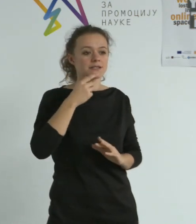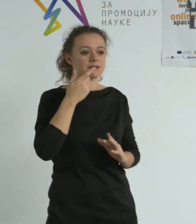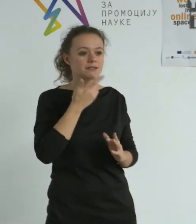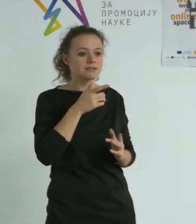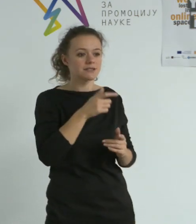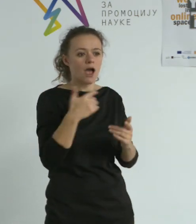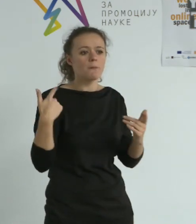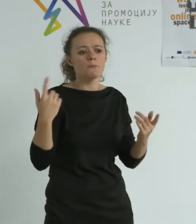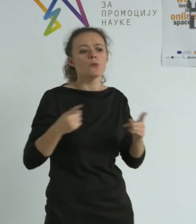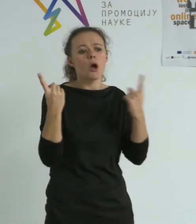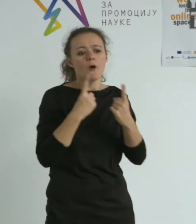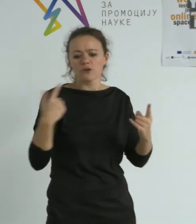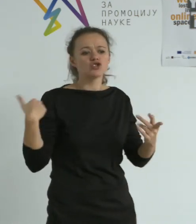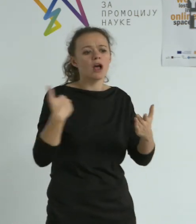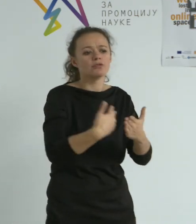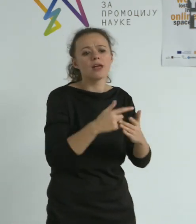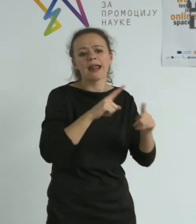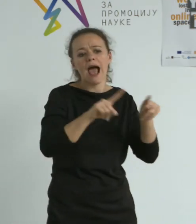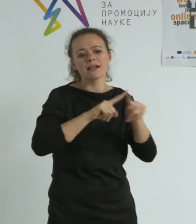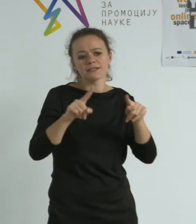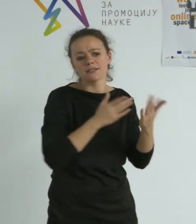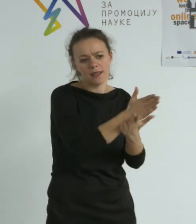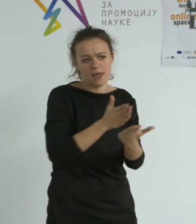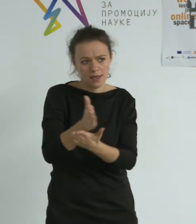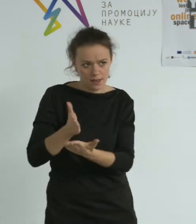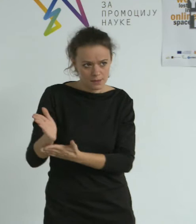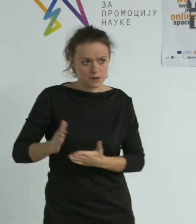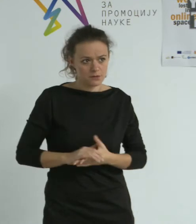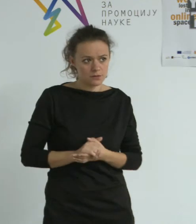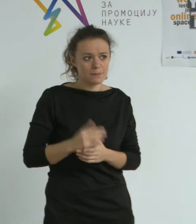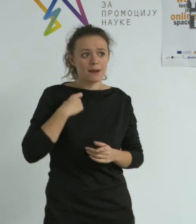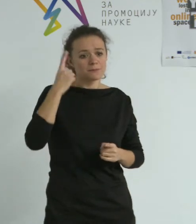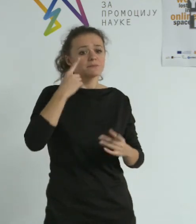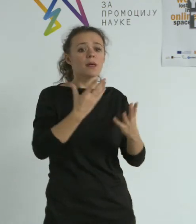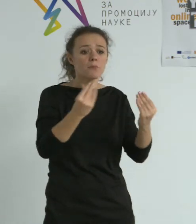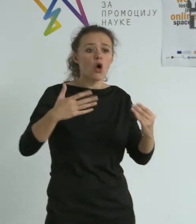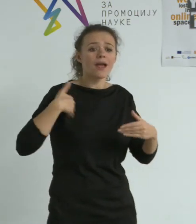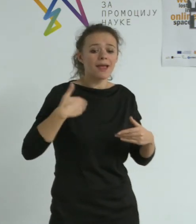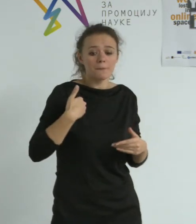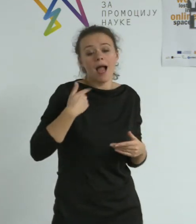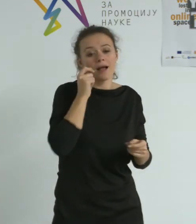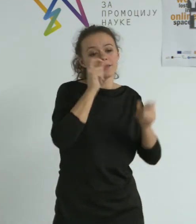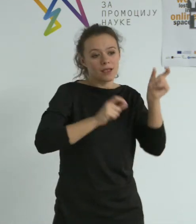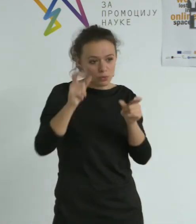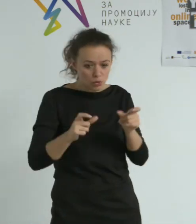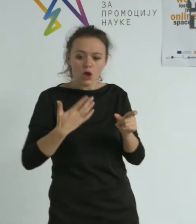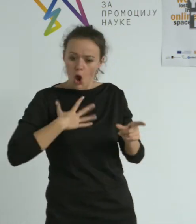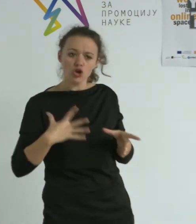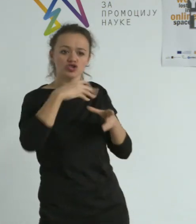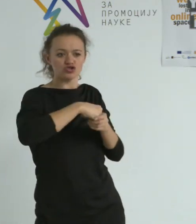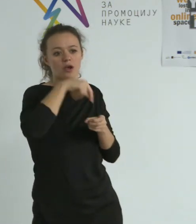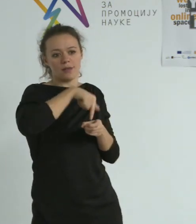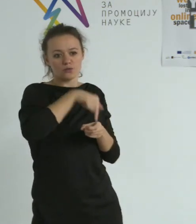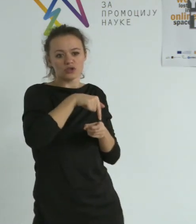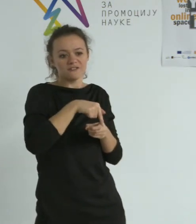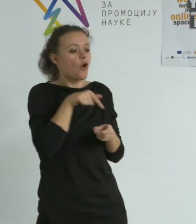resources. I think that many young people would like to participate in